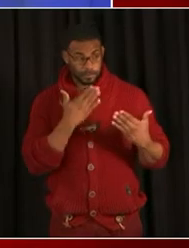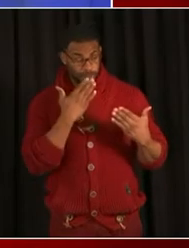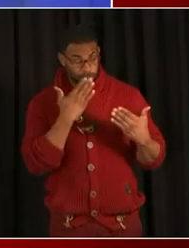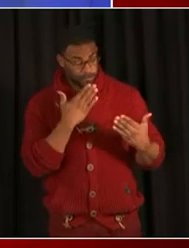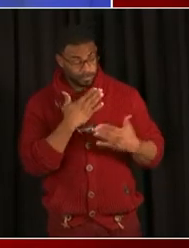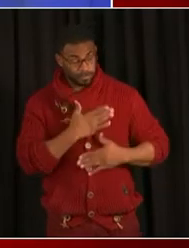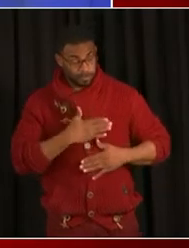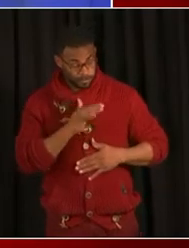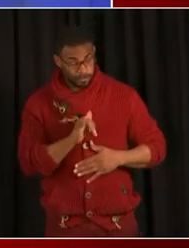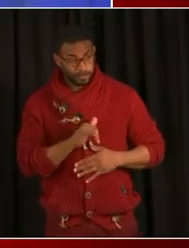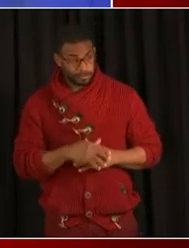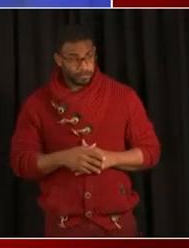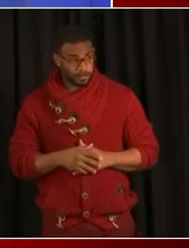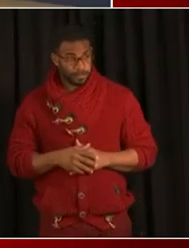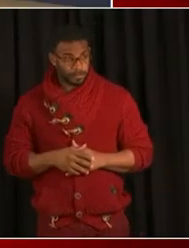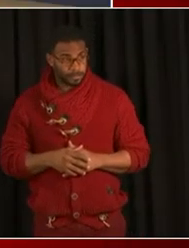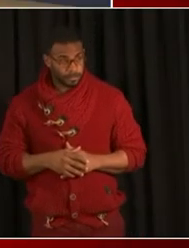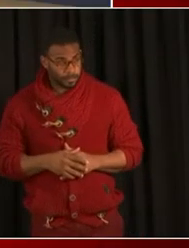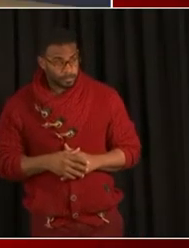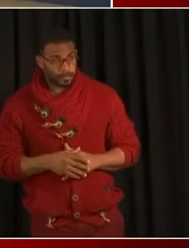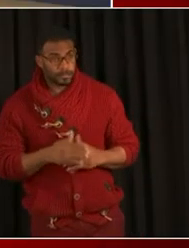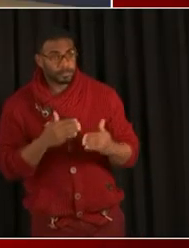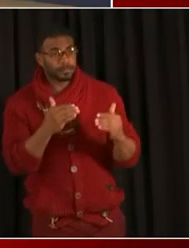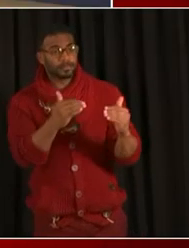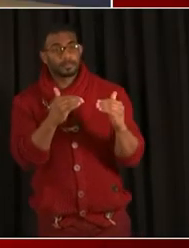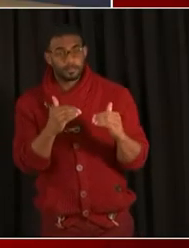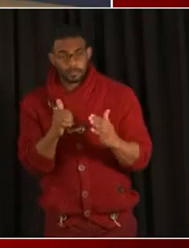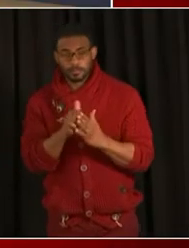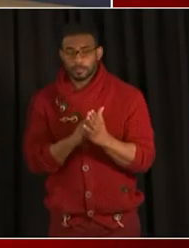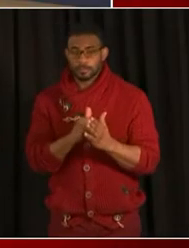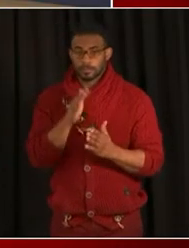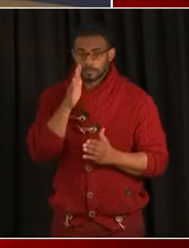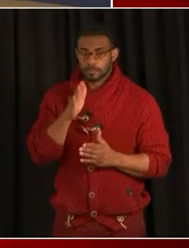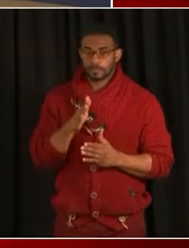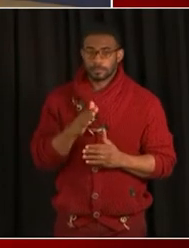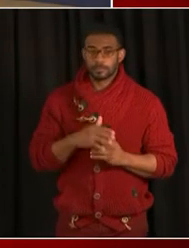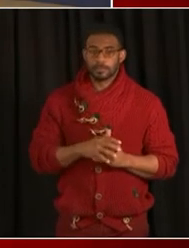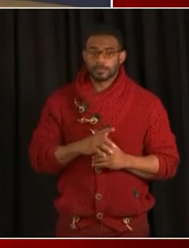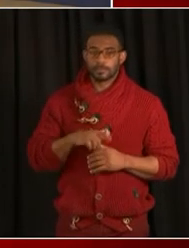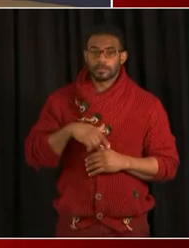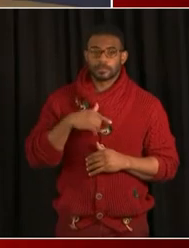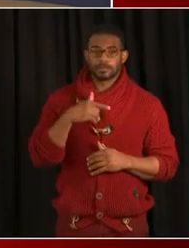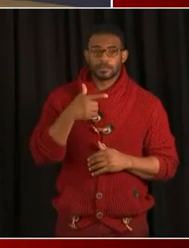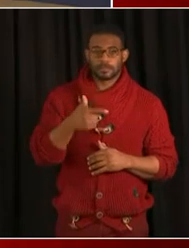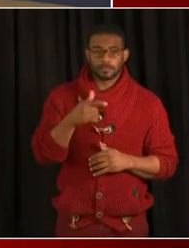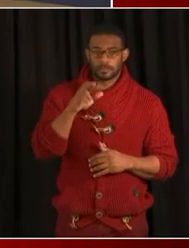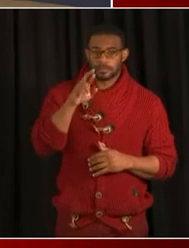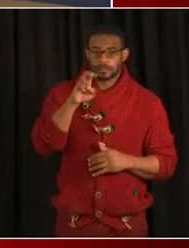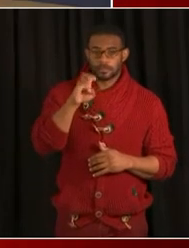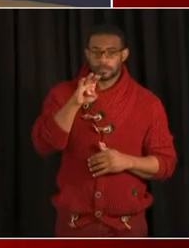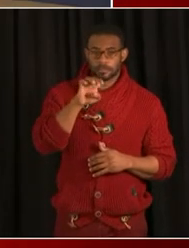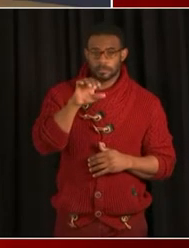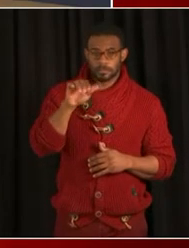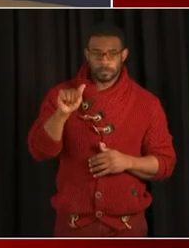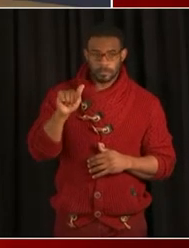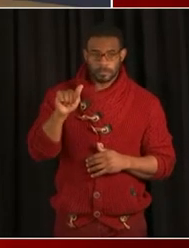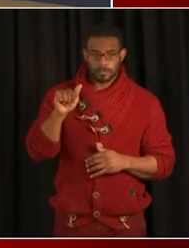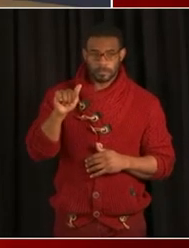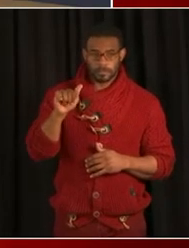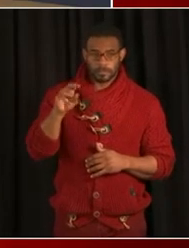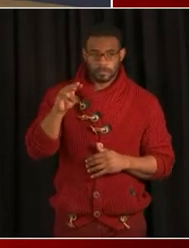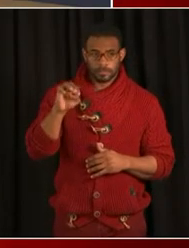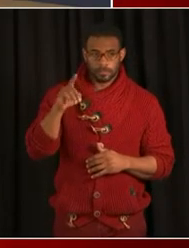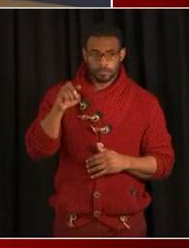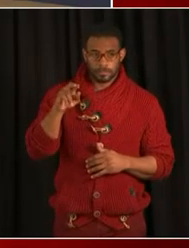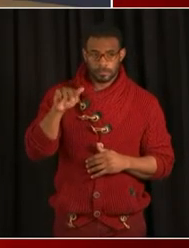Thank you. Appreciate that, Donna. Moving right along, we're going to jump to Rebecca Medrano. I